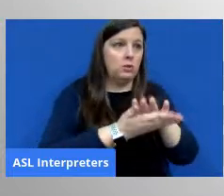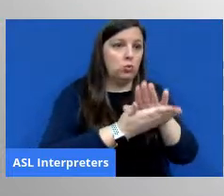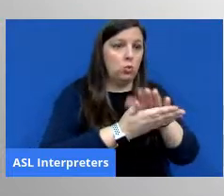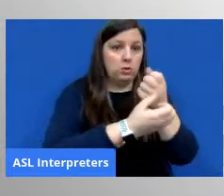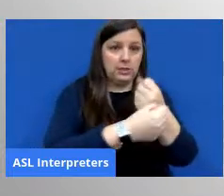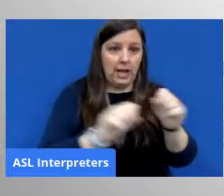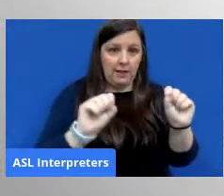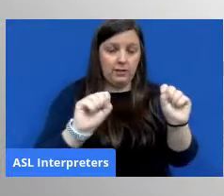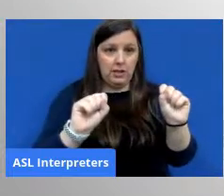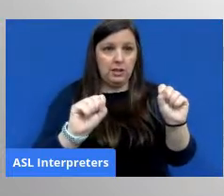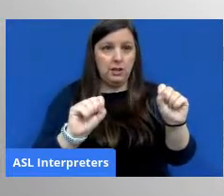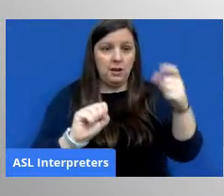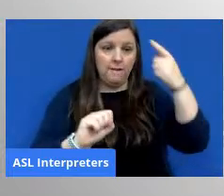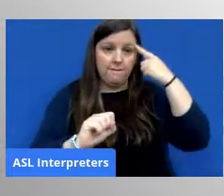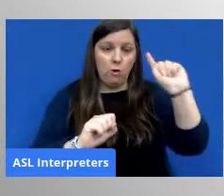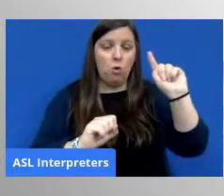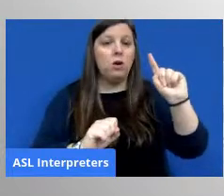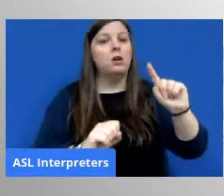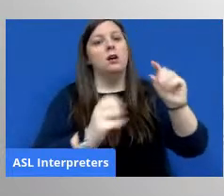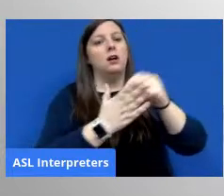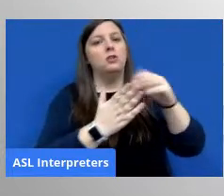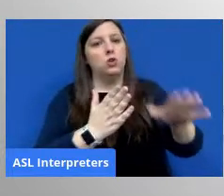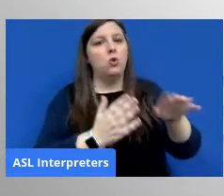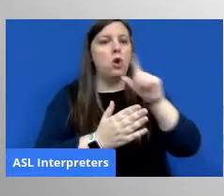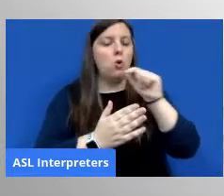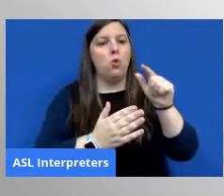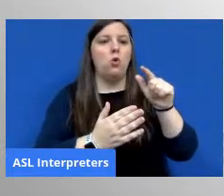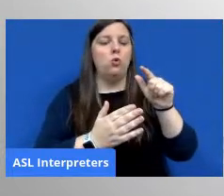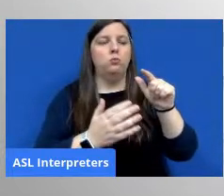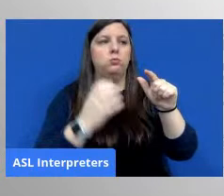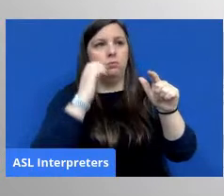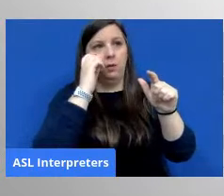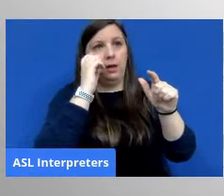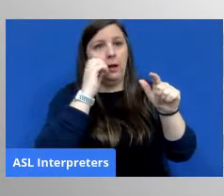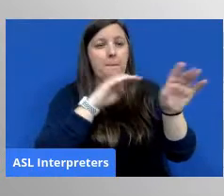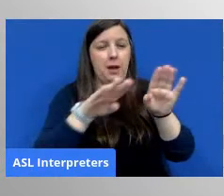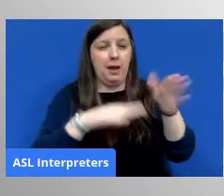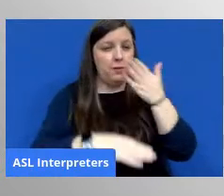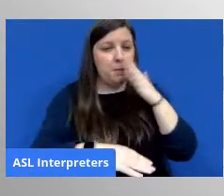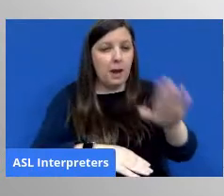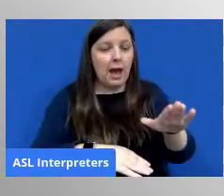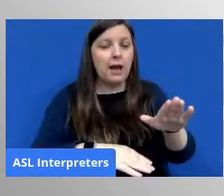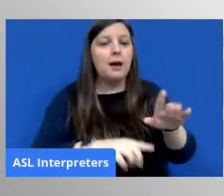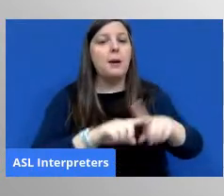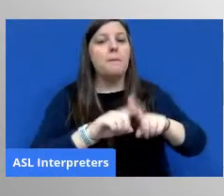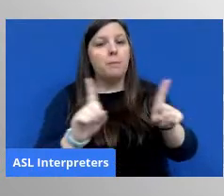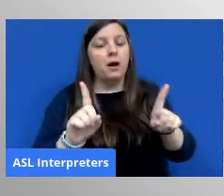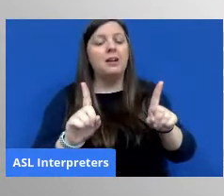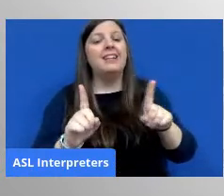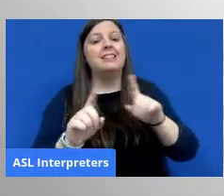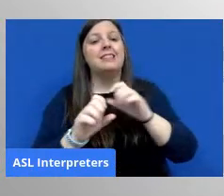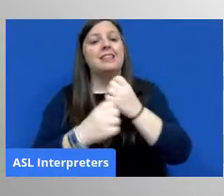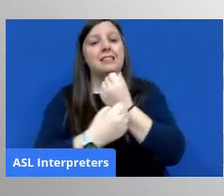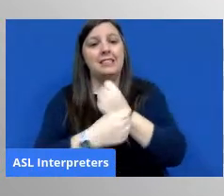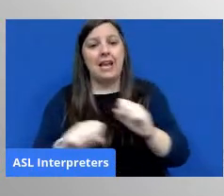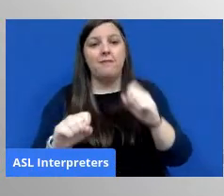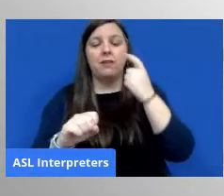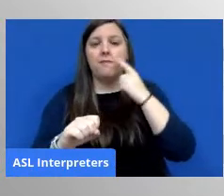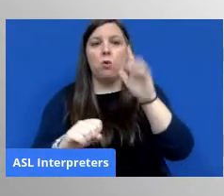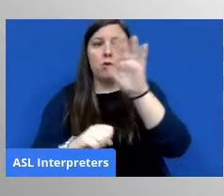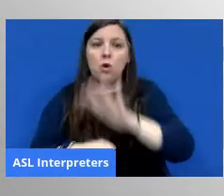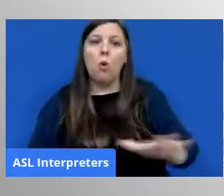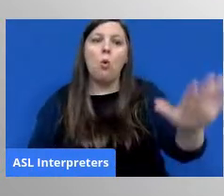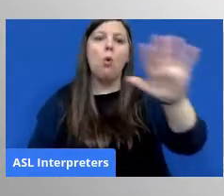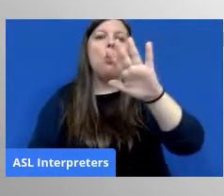a child or a student being unruly. It speaks to our safety for our entire school in the event of an